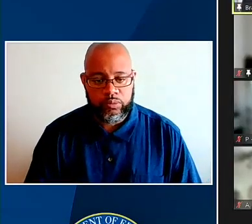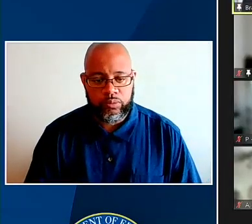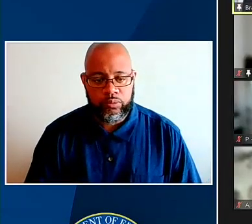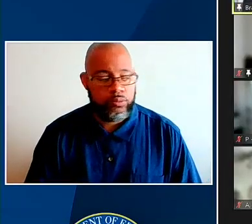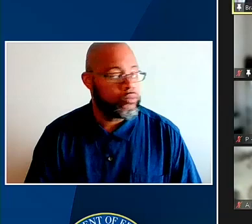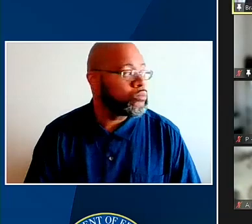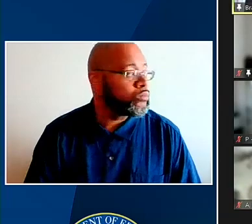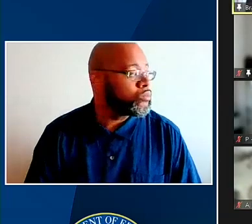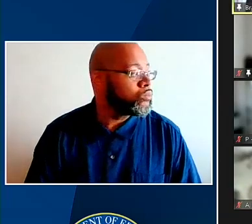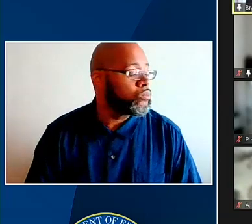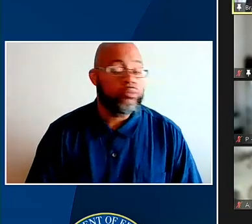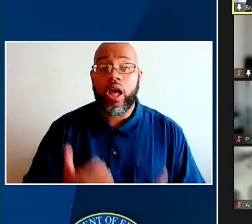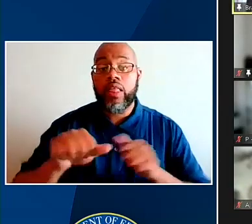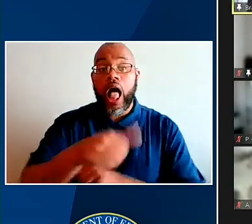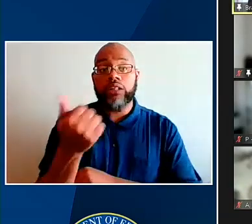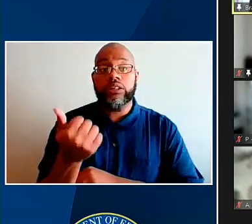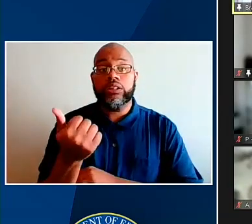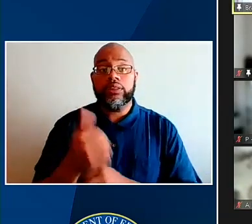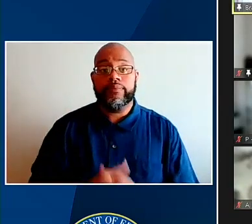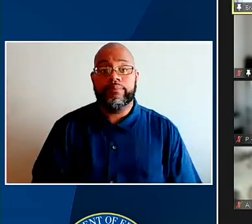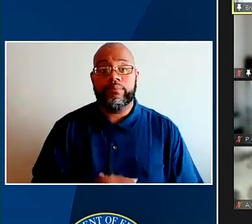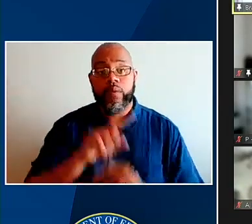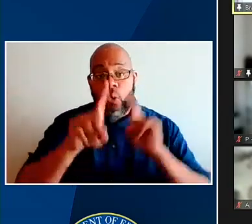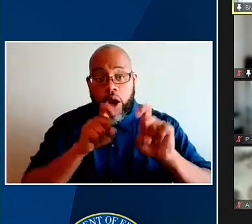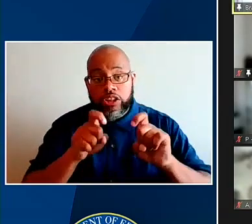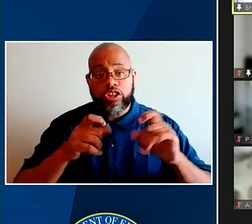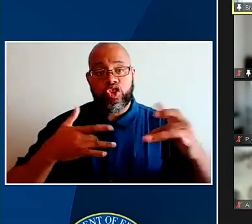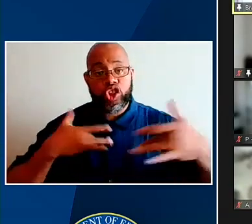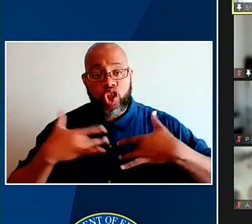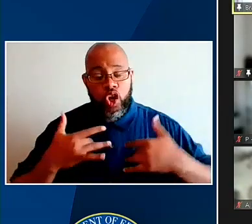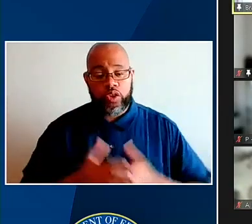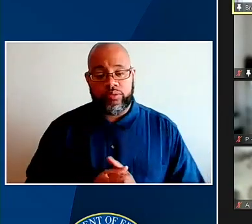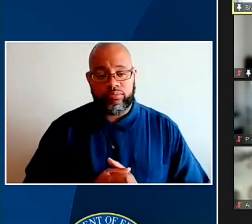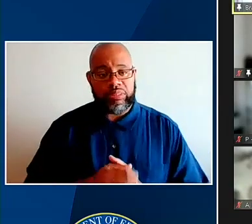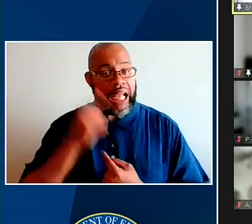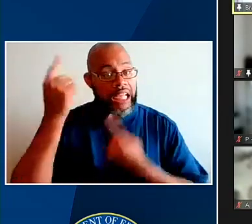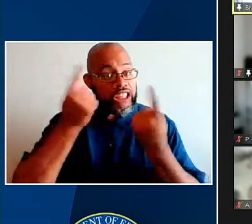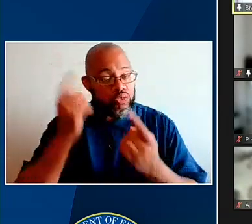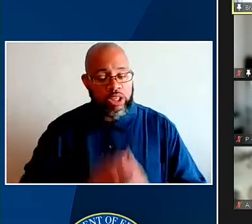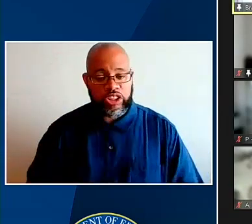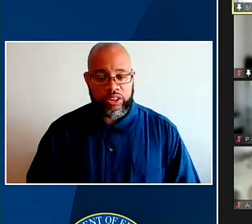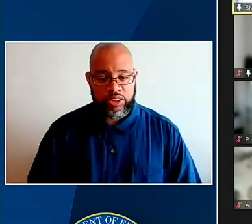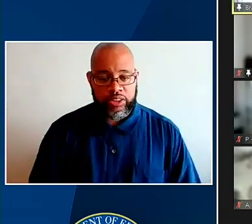Thank you both. Anything else? Questions, concerns, considerations?